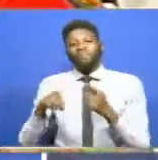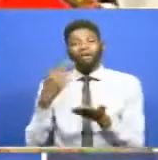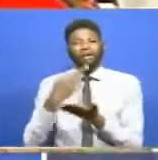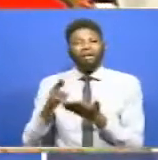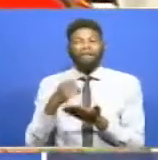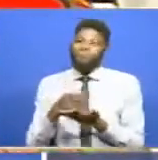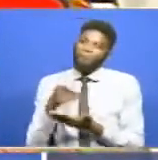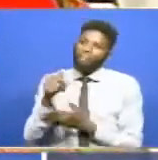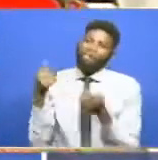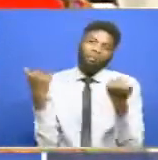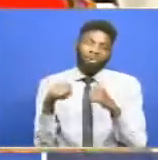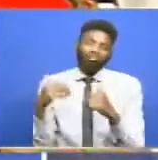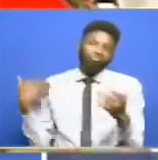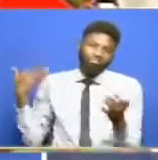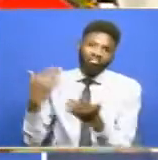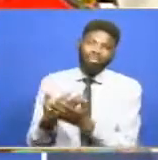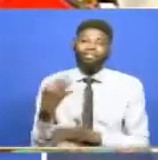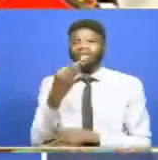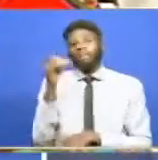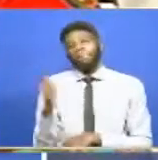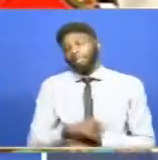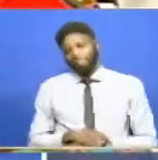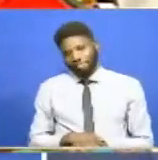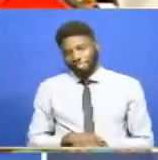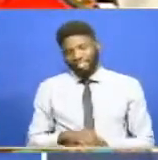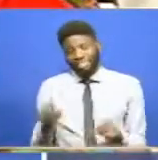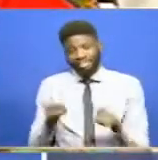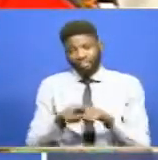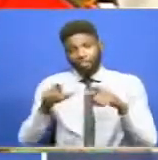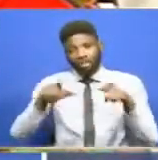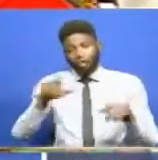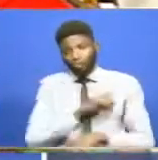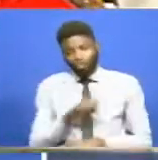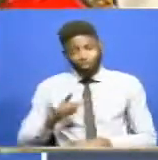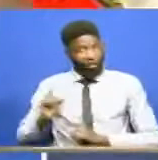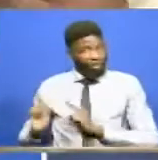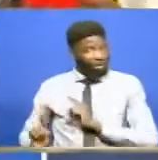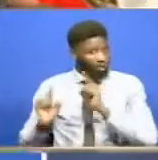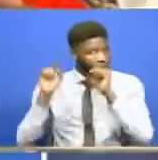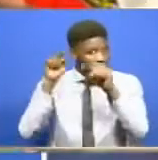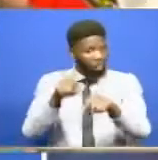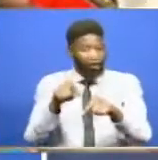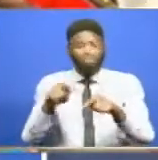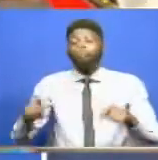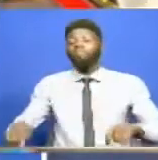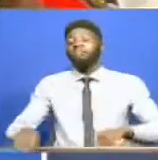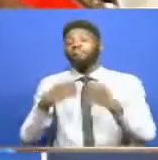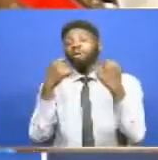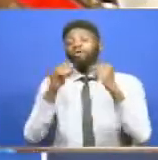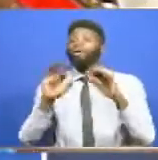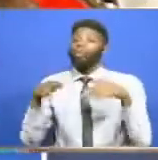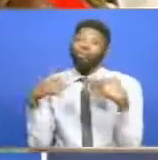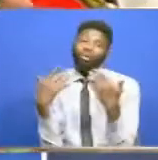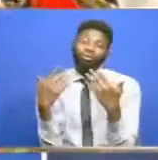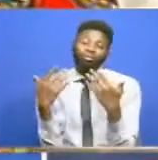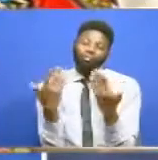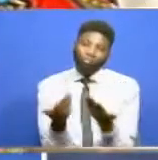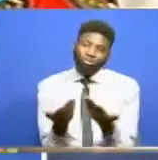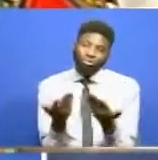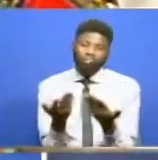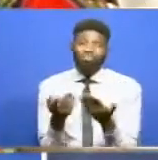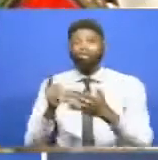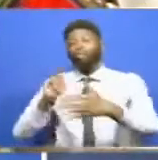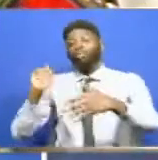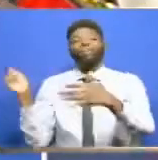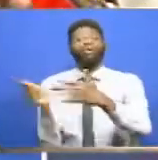for the past 3 months. So the landlord will come, either break the door or lock it